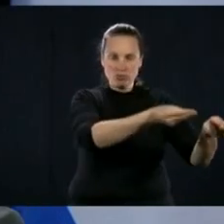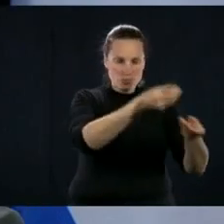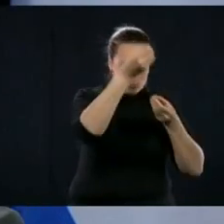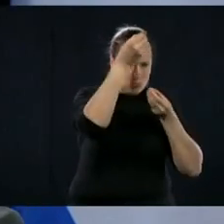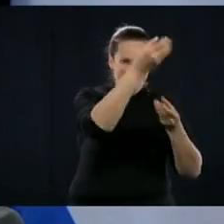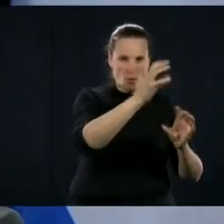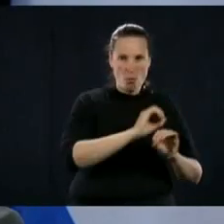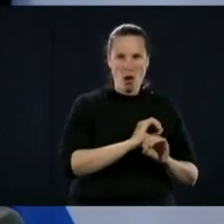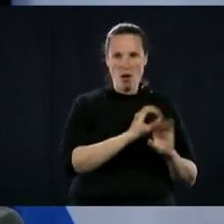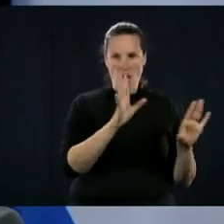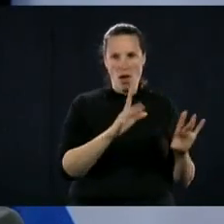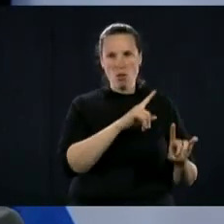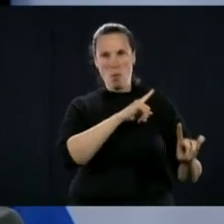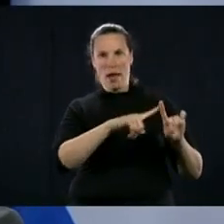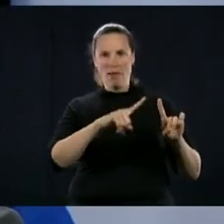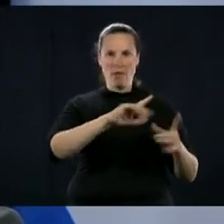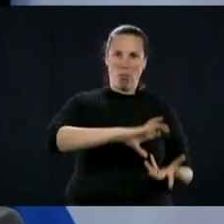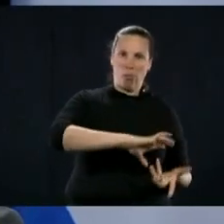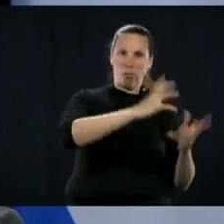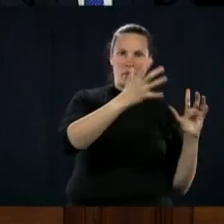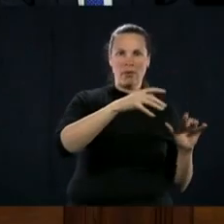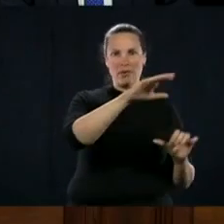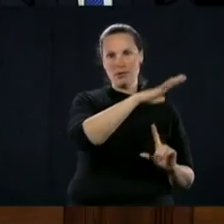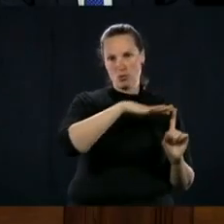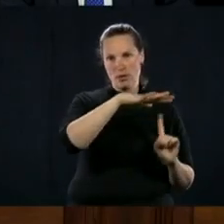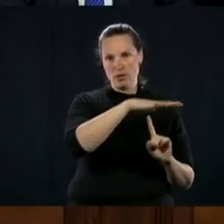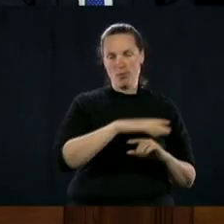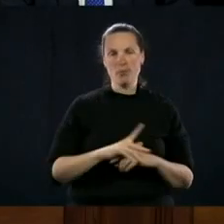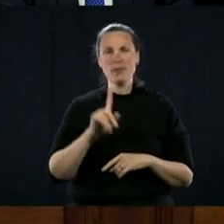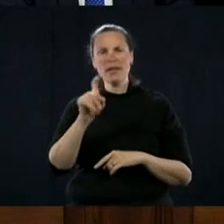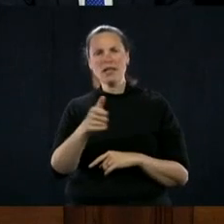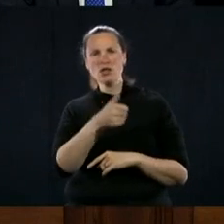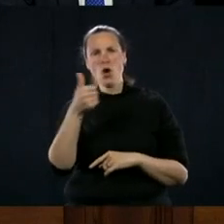Otherwise, it could become, a free-for-all.